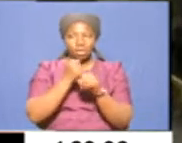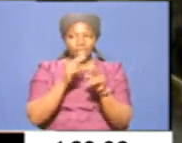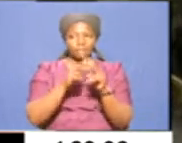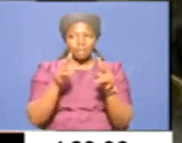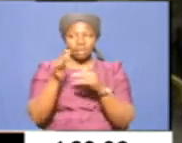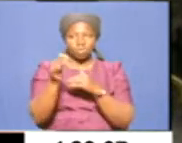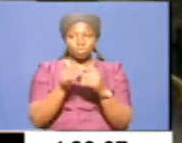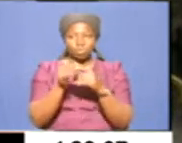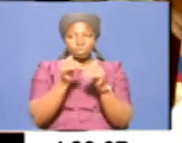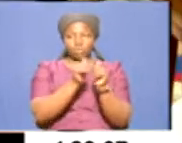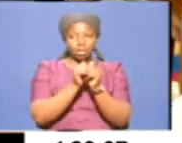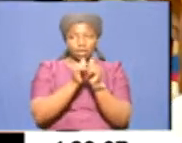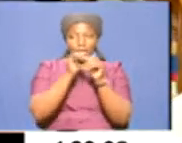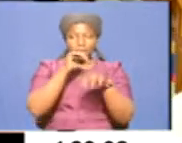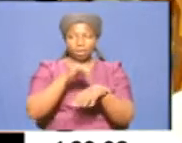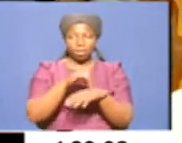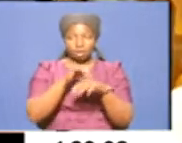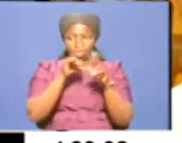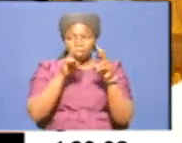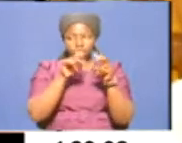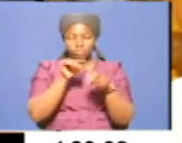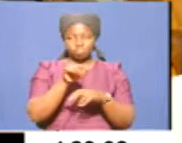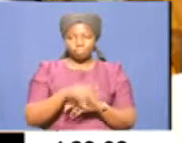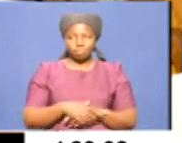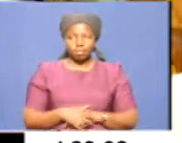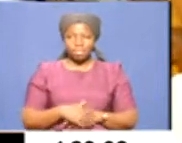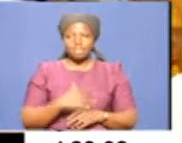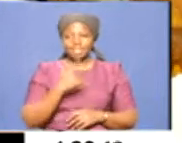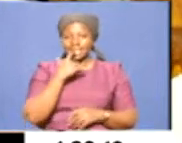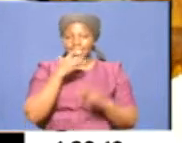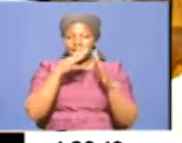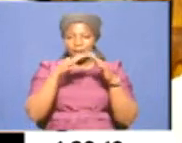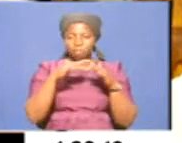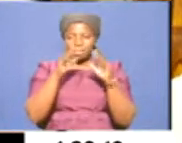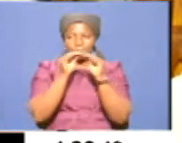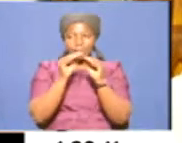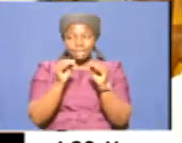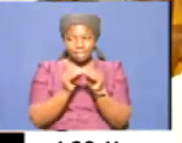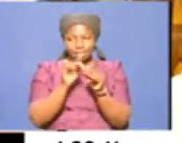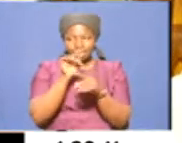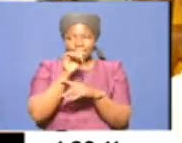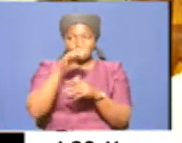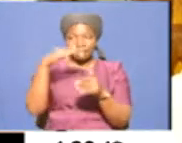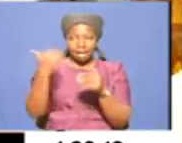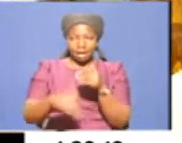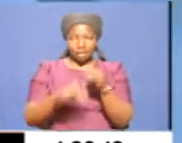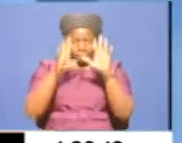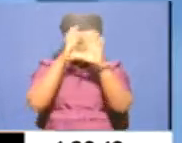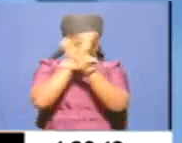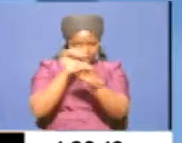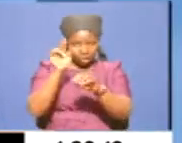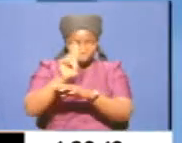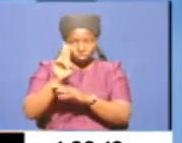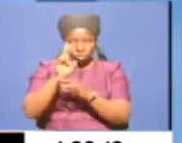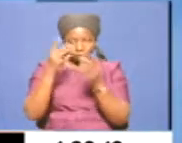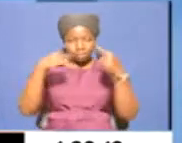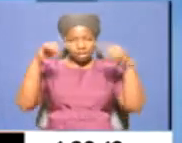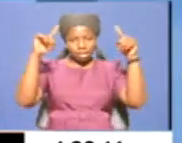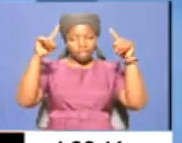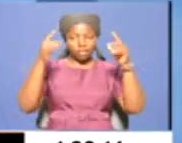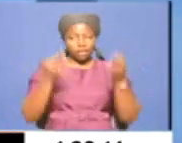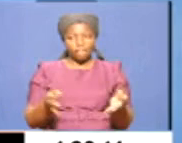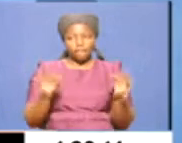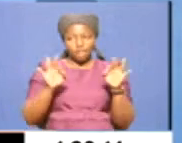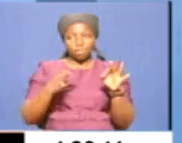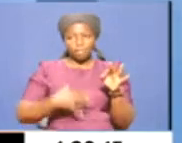on my particular agenda. The White House meeting was a culmination of President Kenyatta's successful official visit of the U.S.,